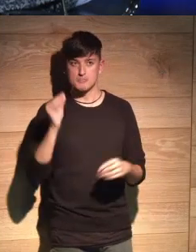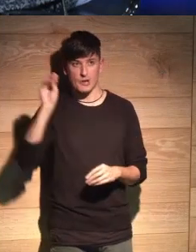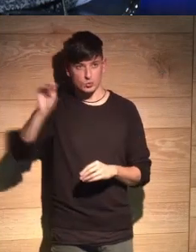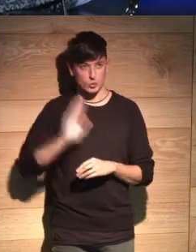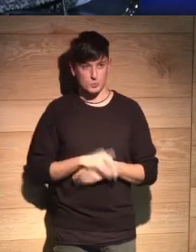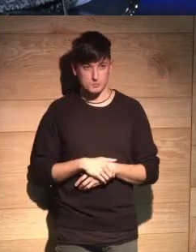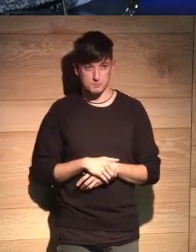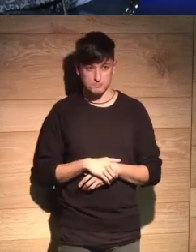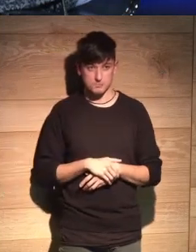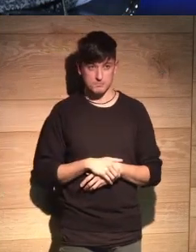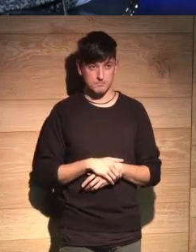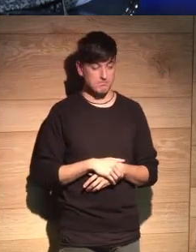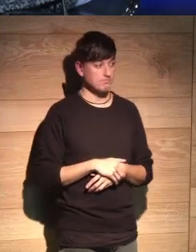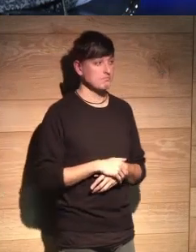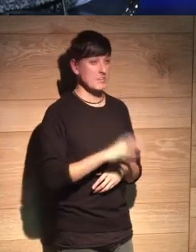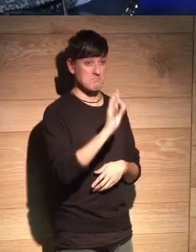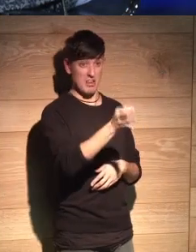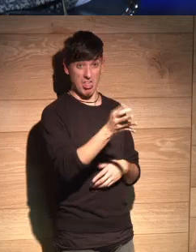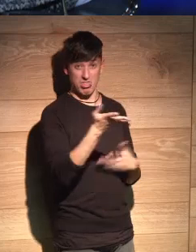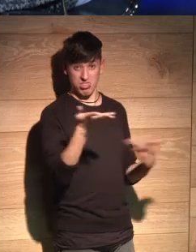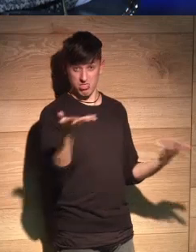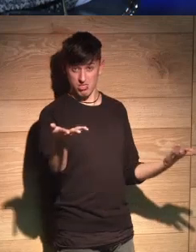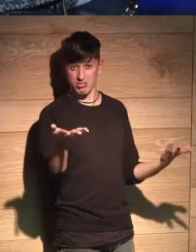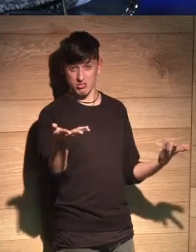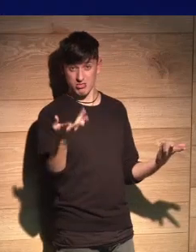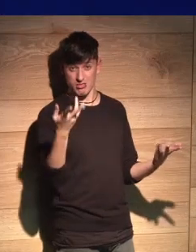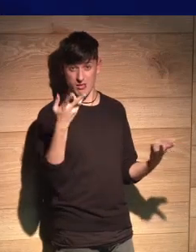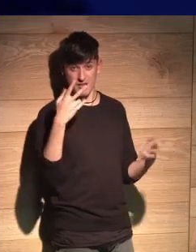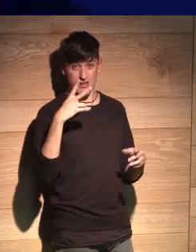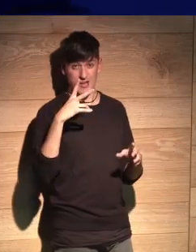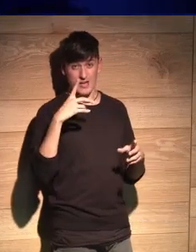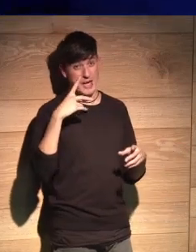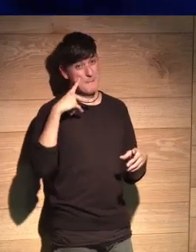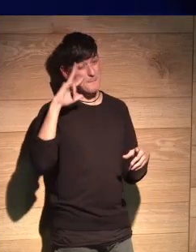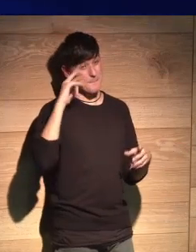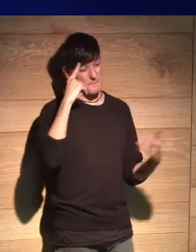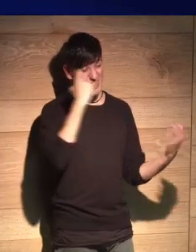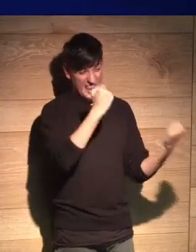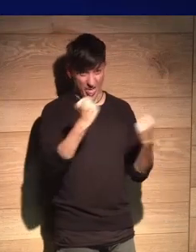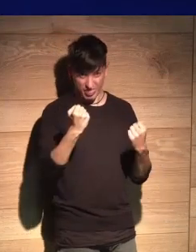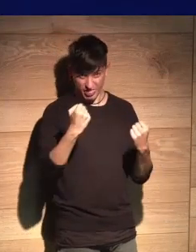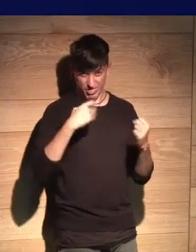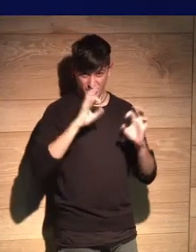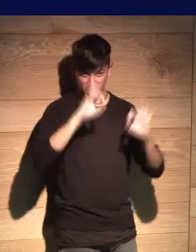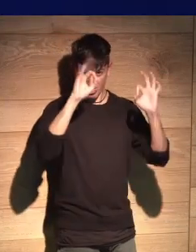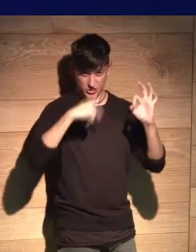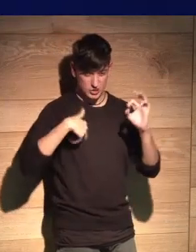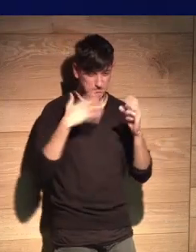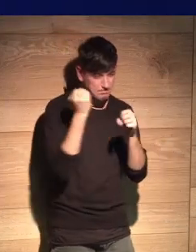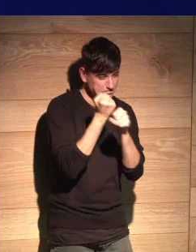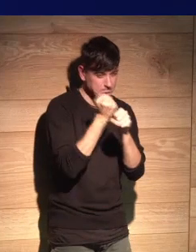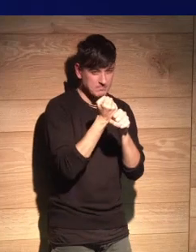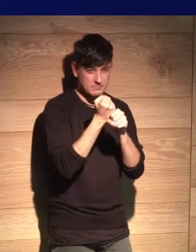now for the young women who want to start like you did? The specialty that I have, in which I work,